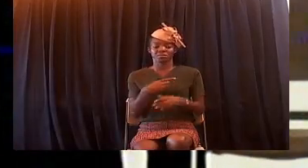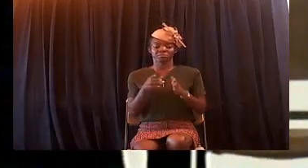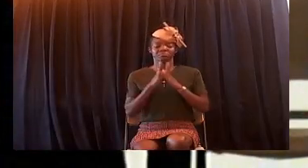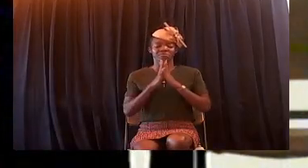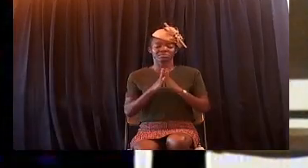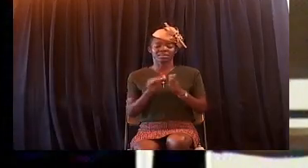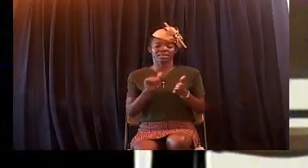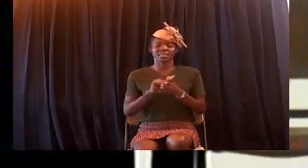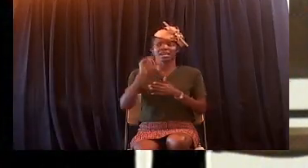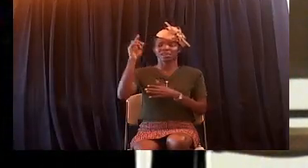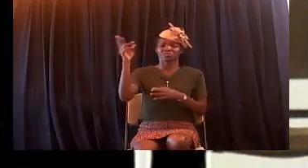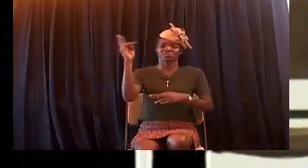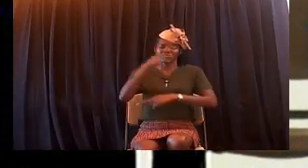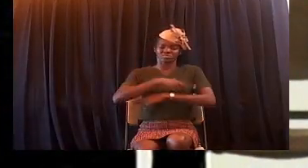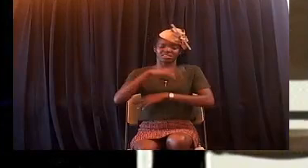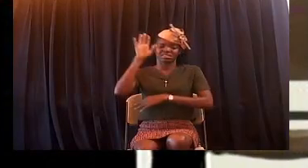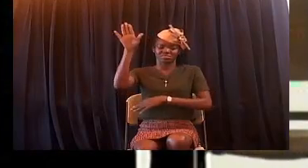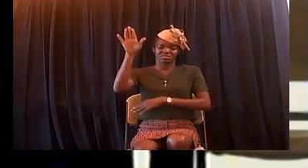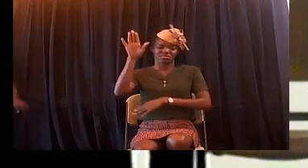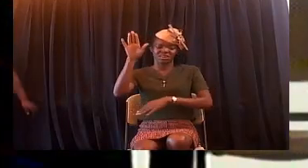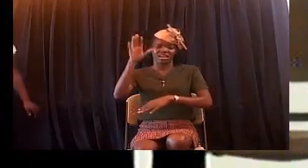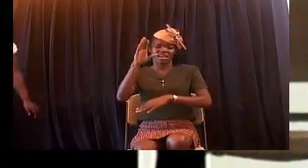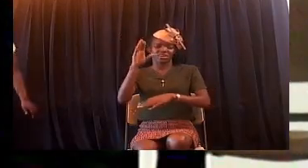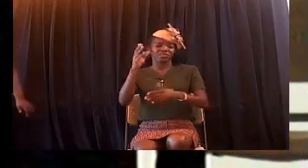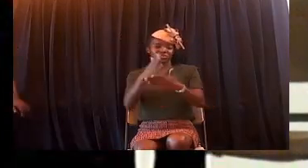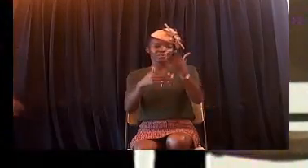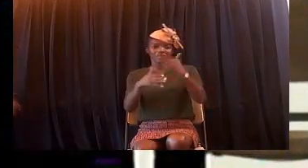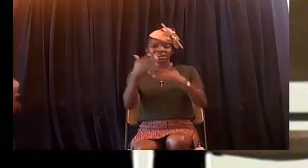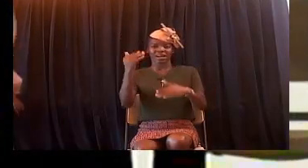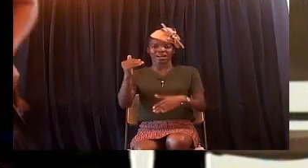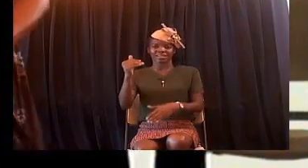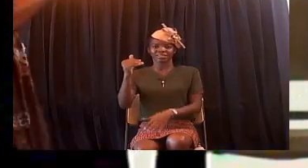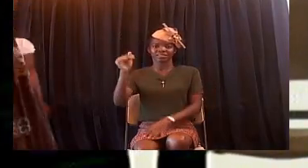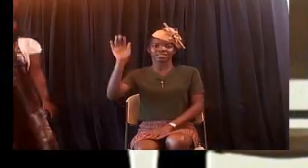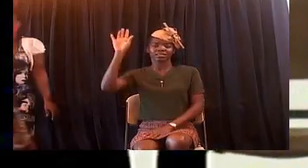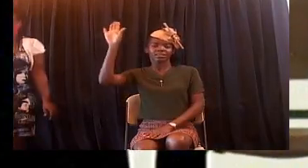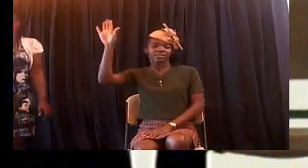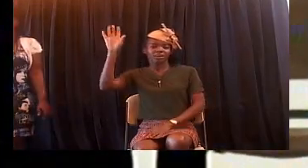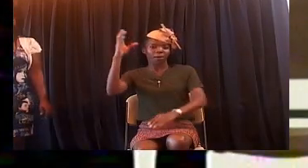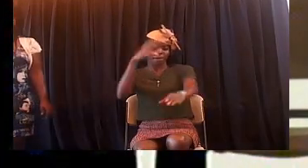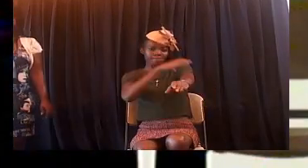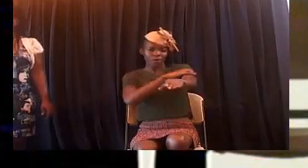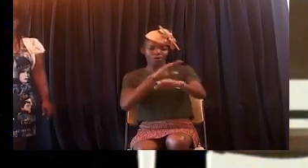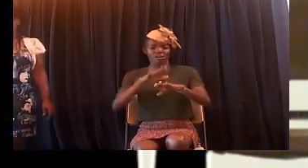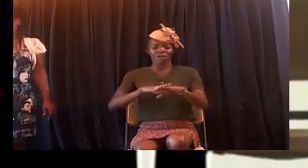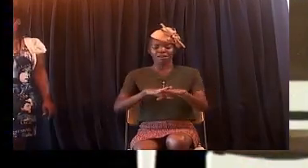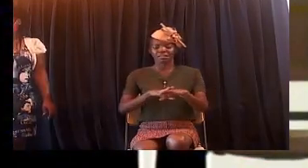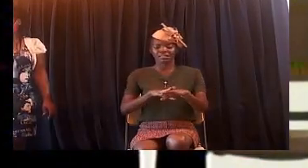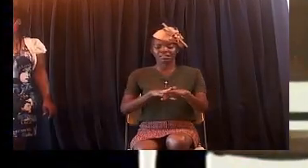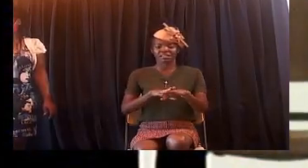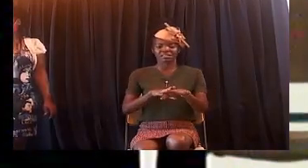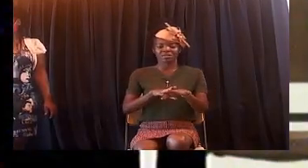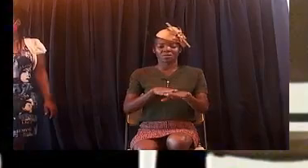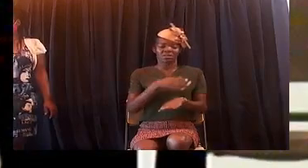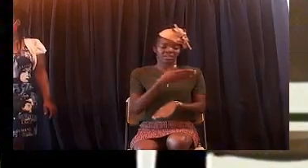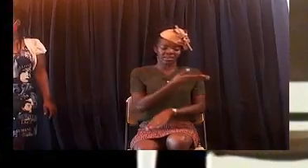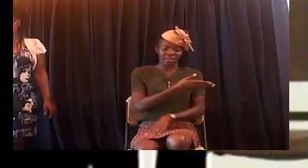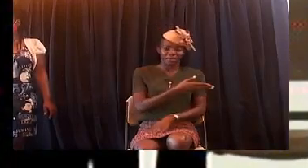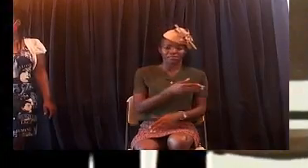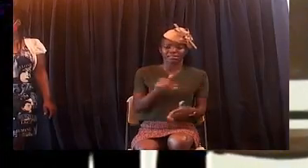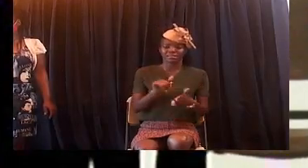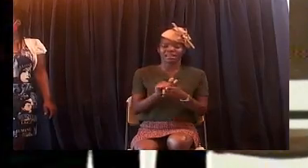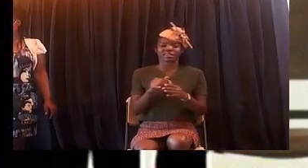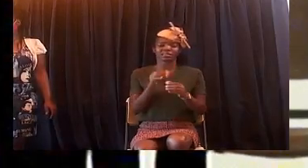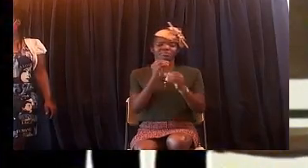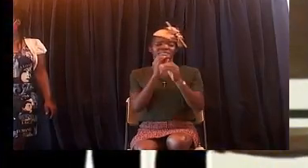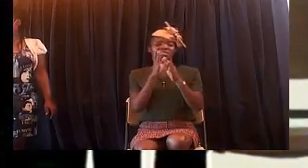you will rest your hands, rest your power upon him right now, that he will speak under the unction and